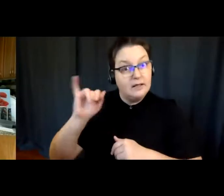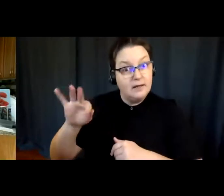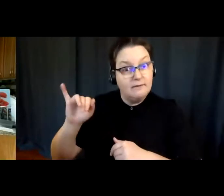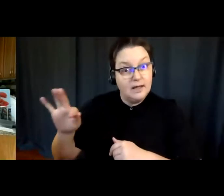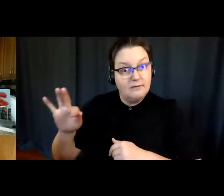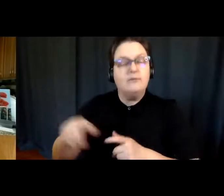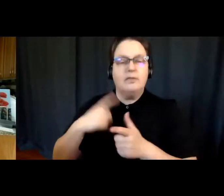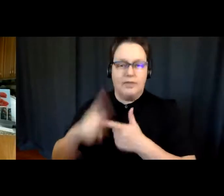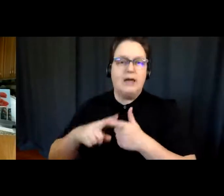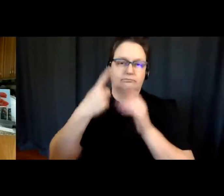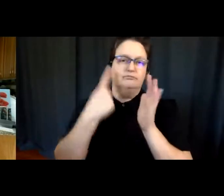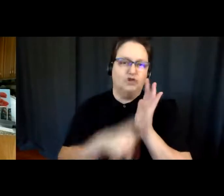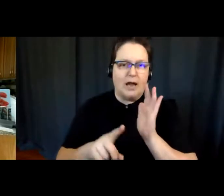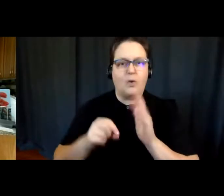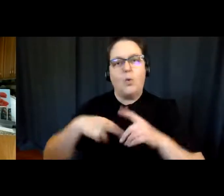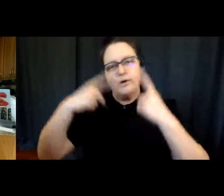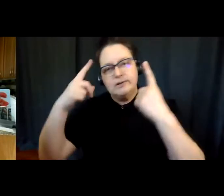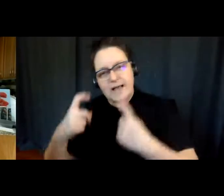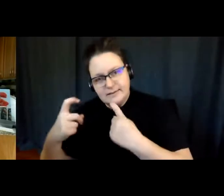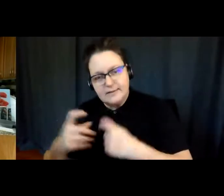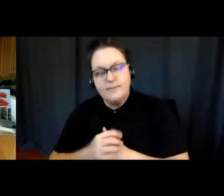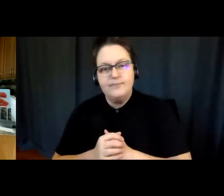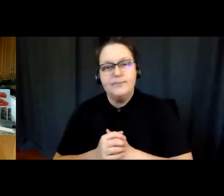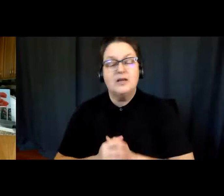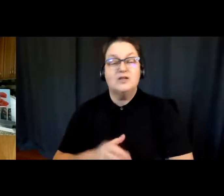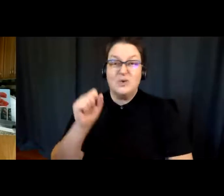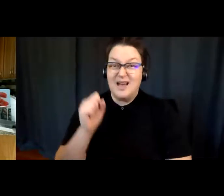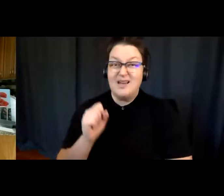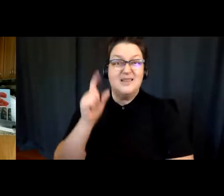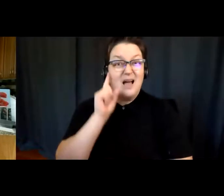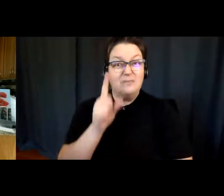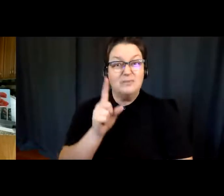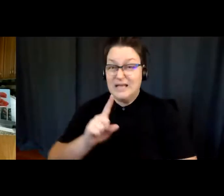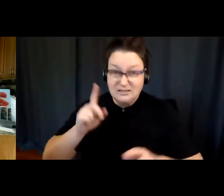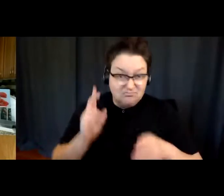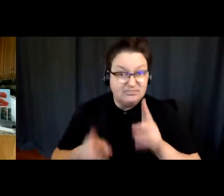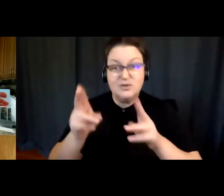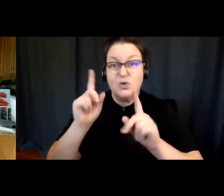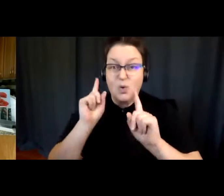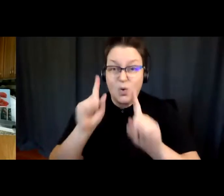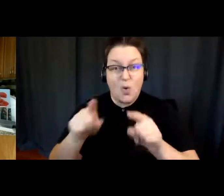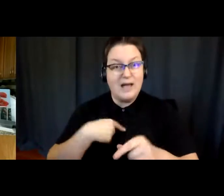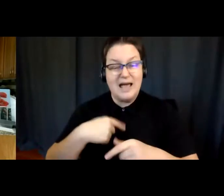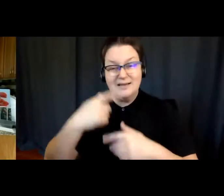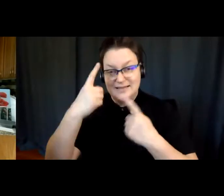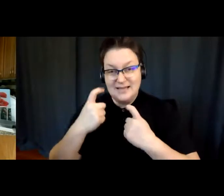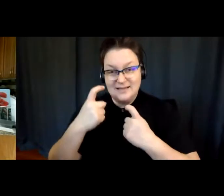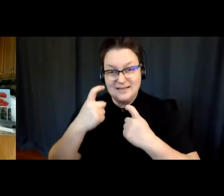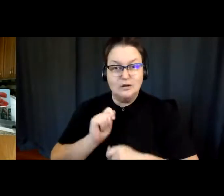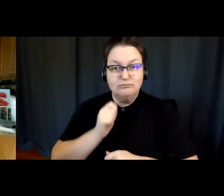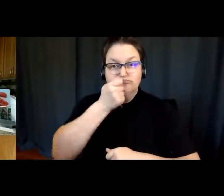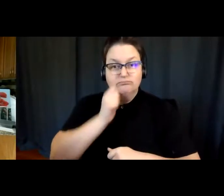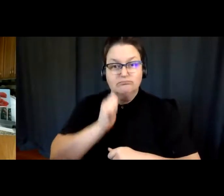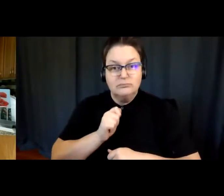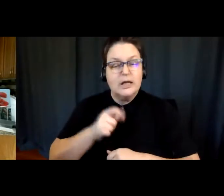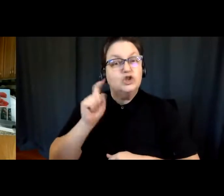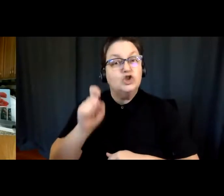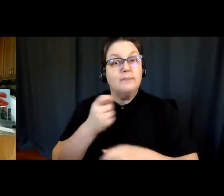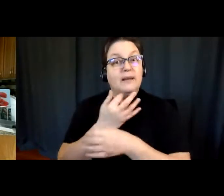That, you know, absolutely, go get tested as quick as you can. The testing should be free.